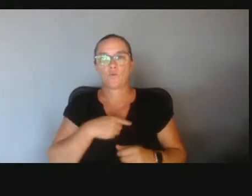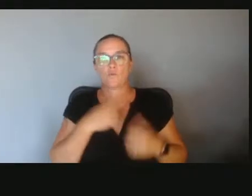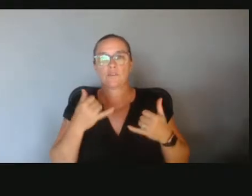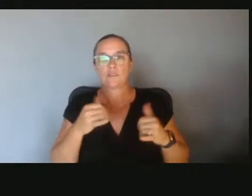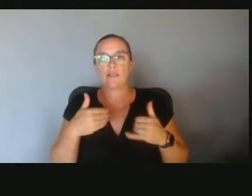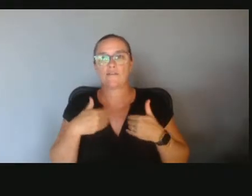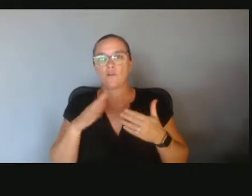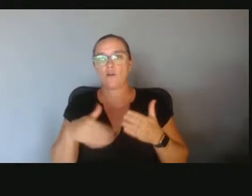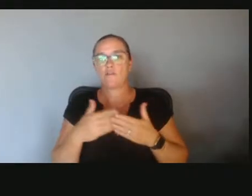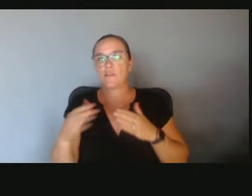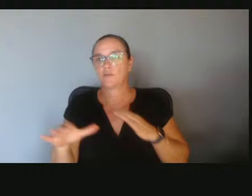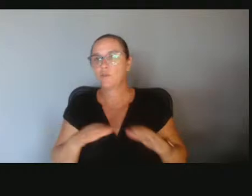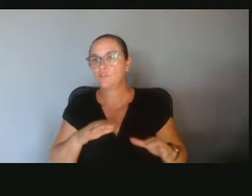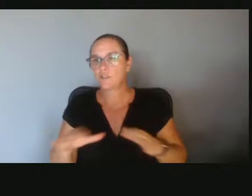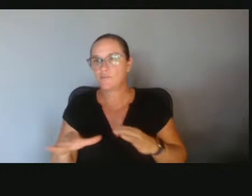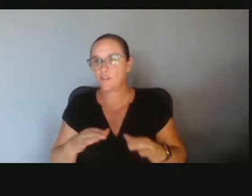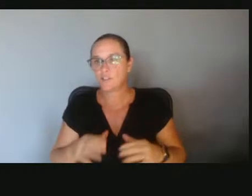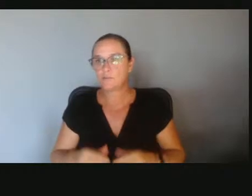activity contained to the summit.